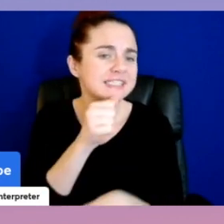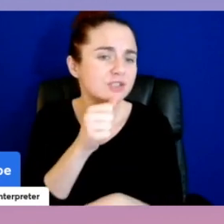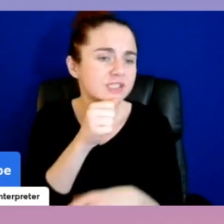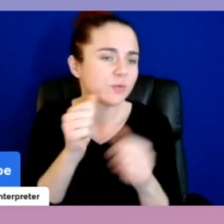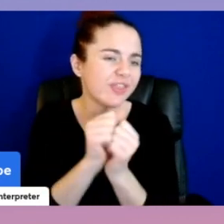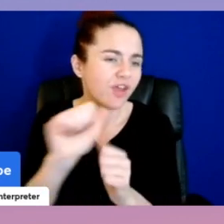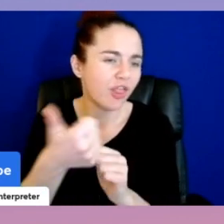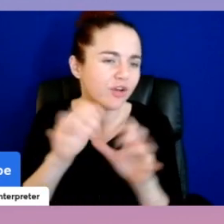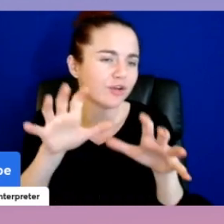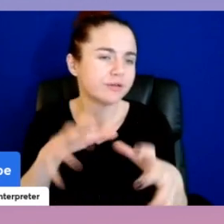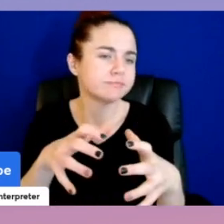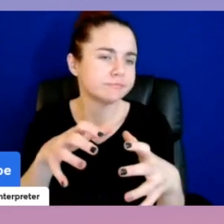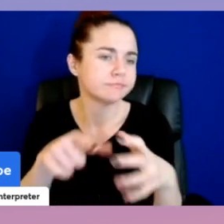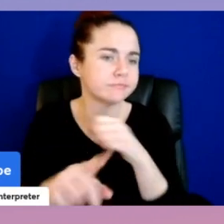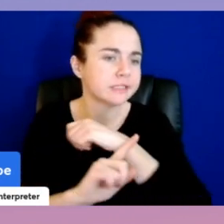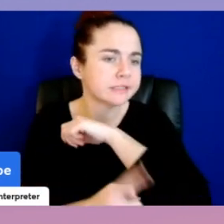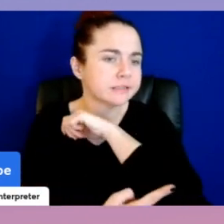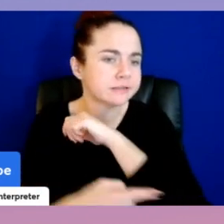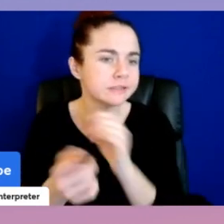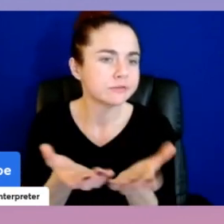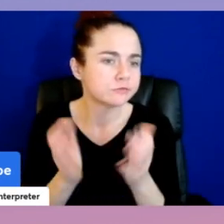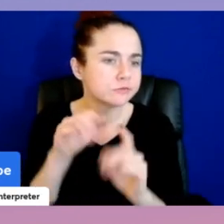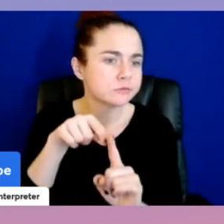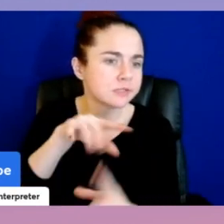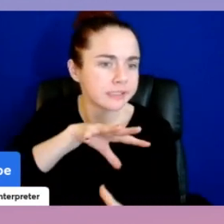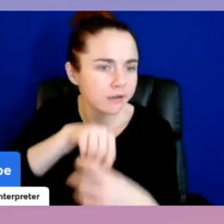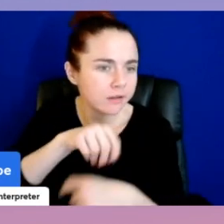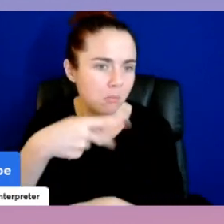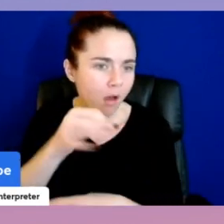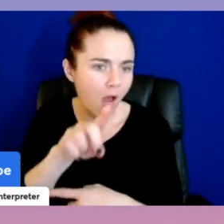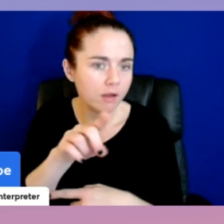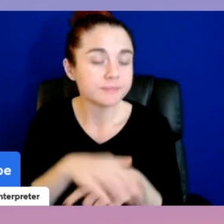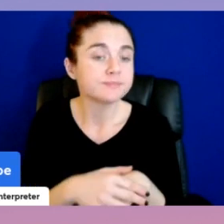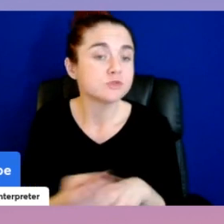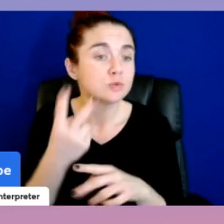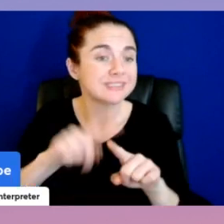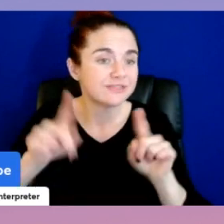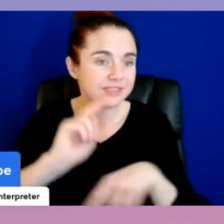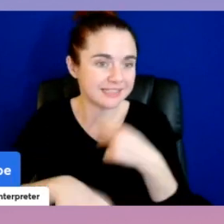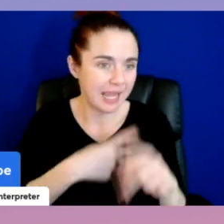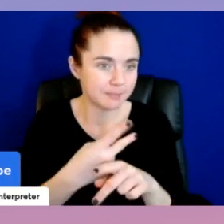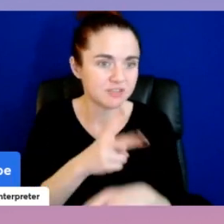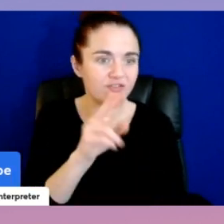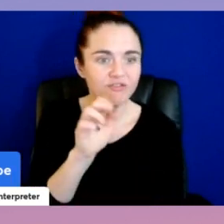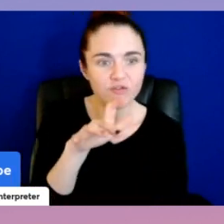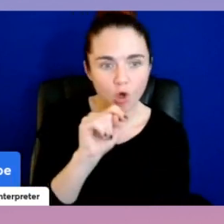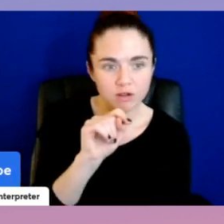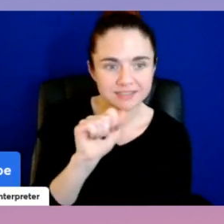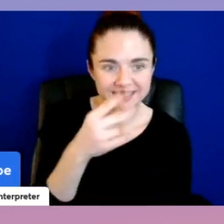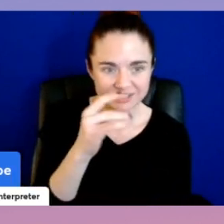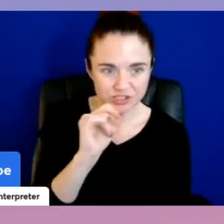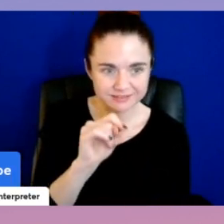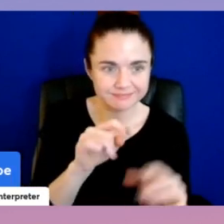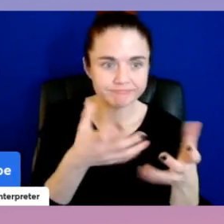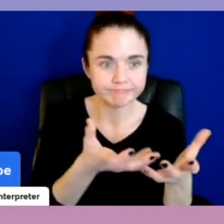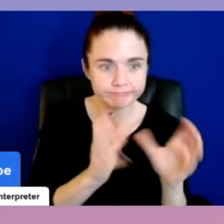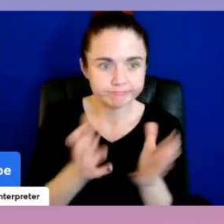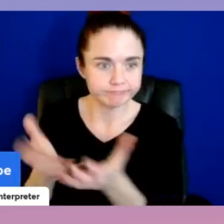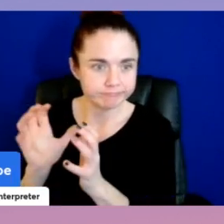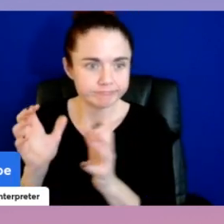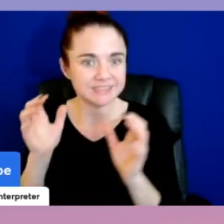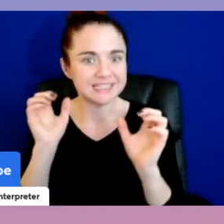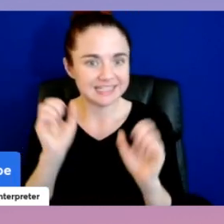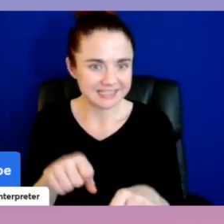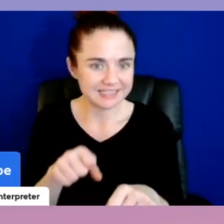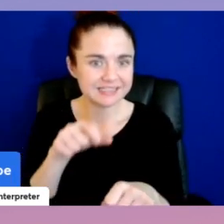other containers in the pod. There are two types of vault agent containers we can inject.